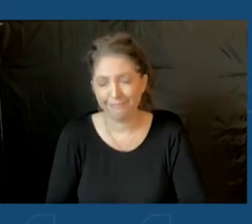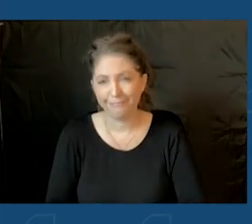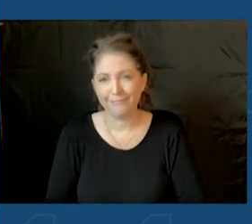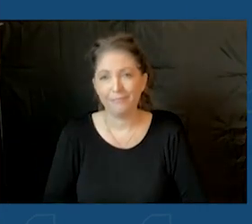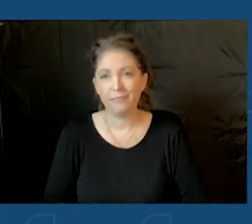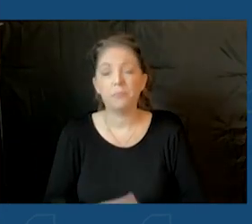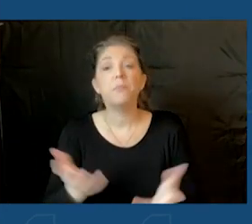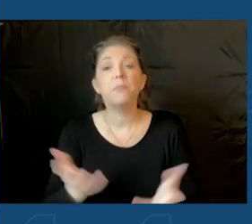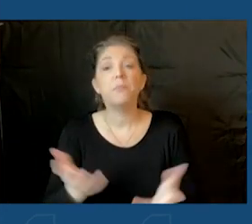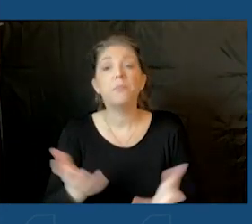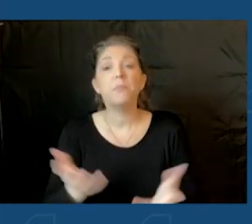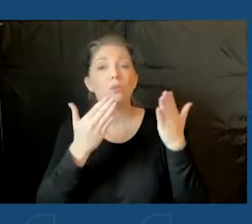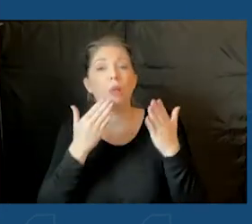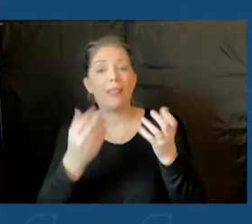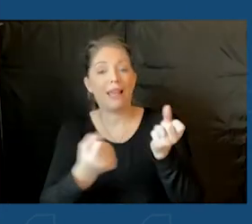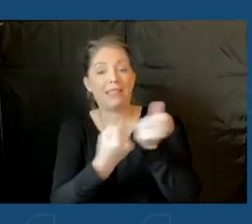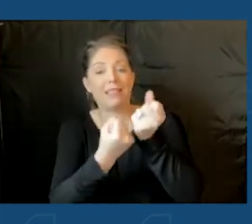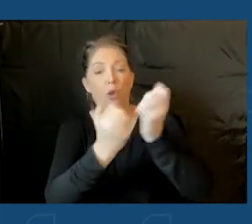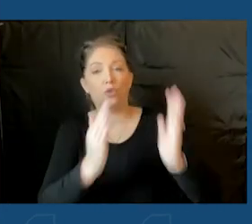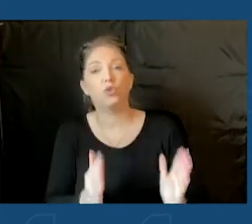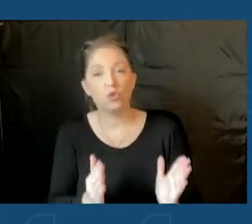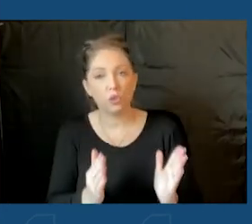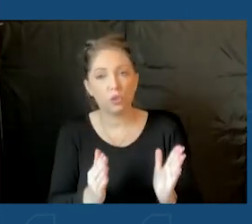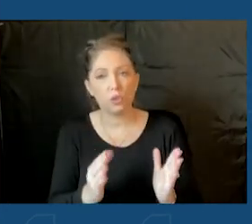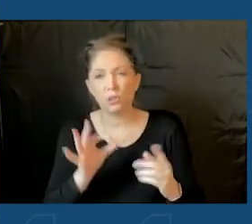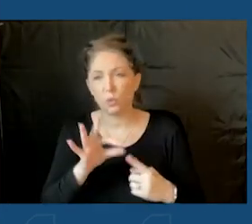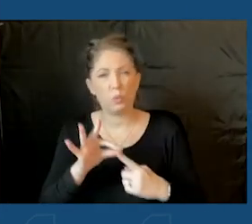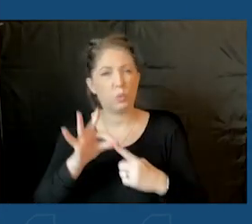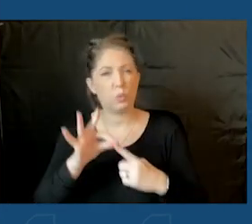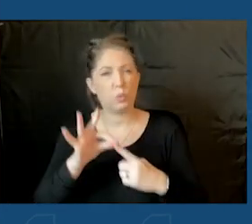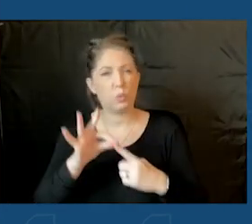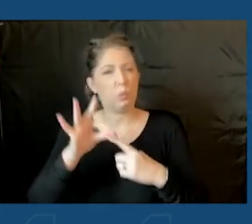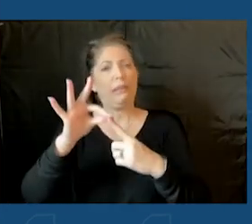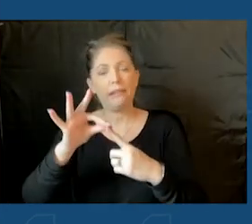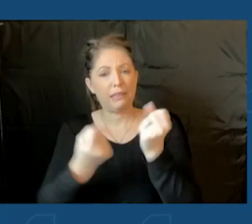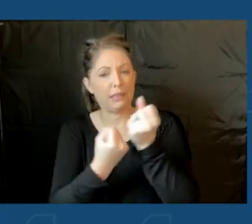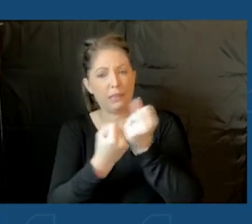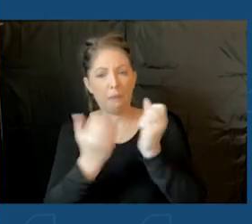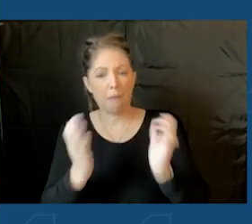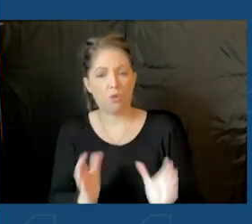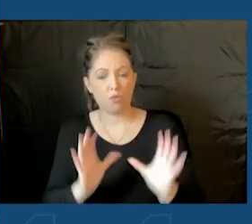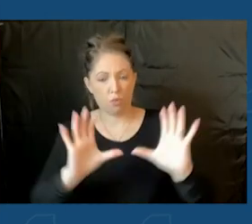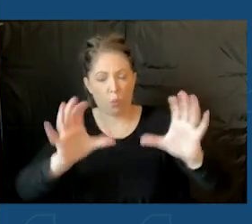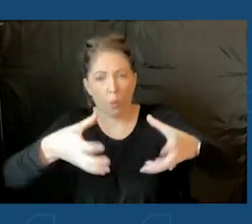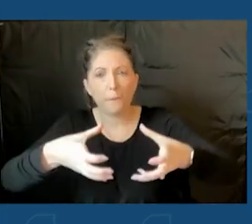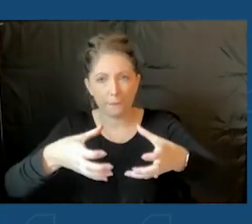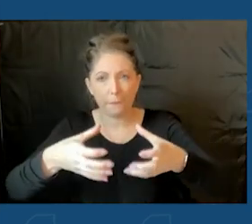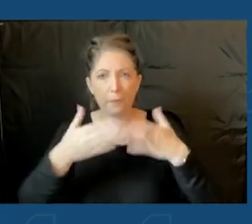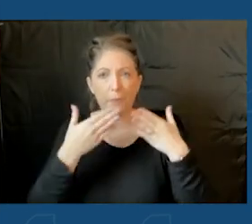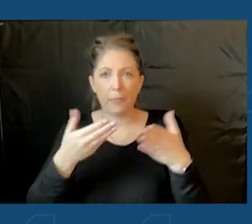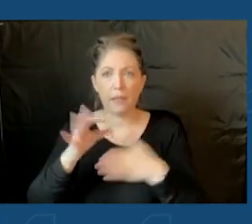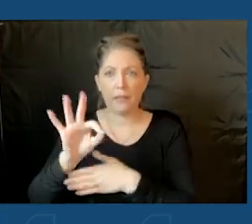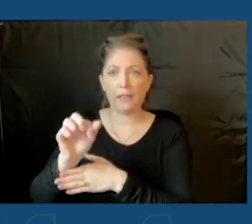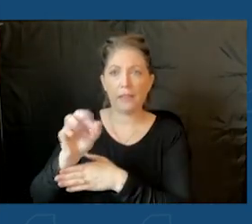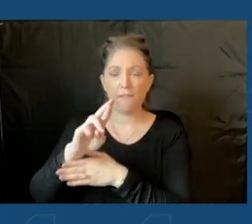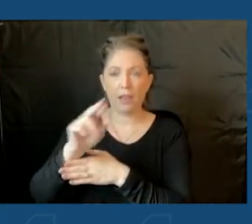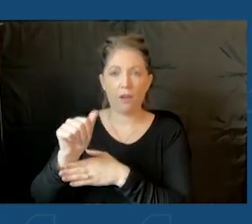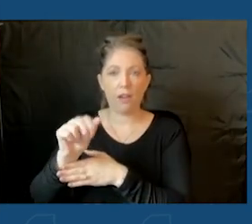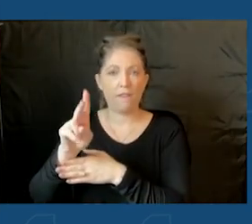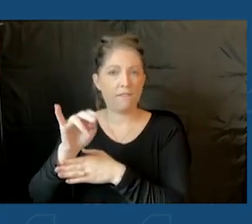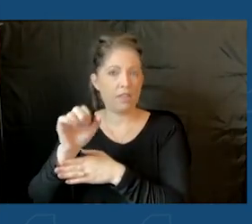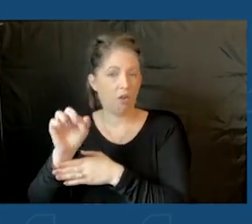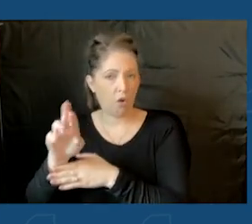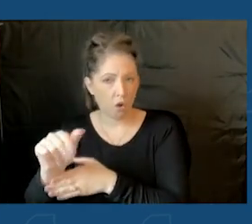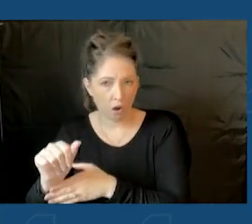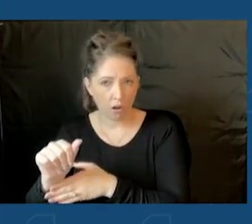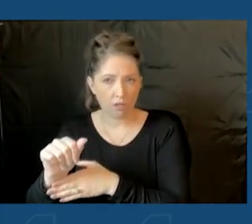the sponsors. It is really a unique, unique sponsorship group. Thank you to Ferrovial, the major international